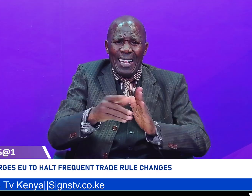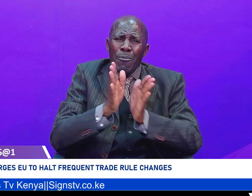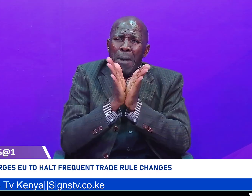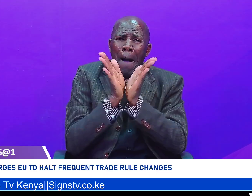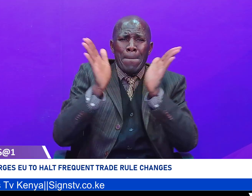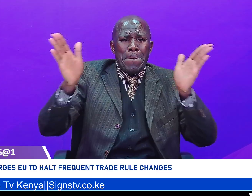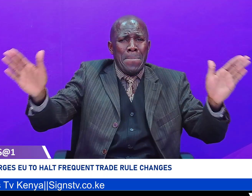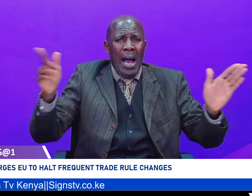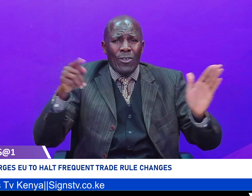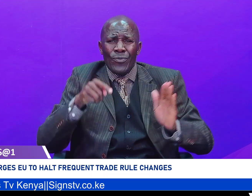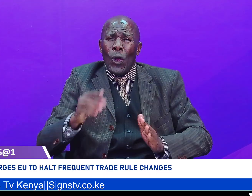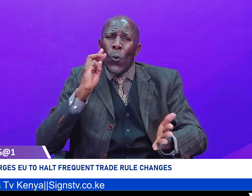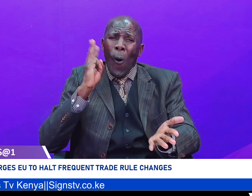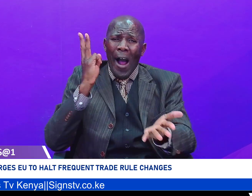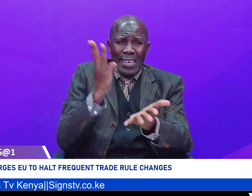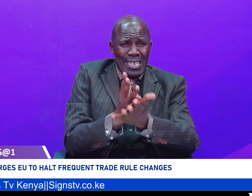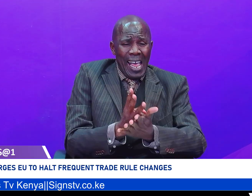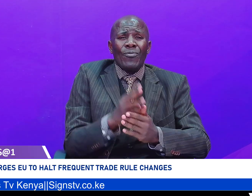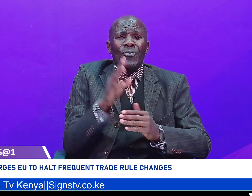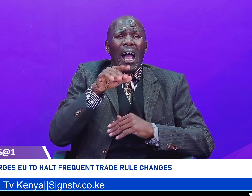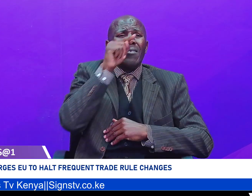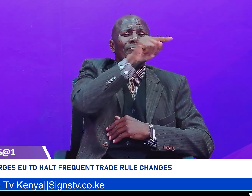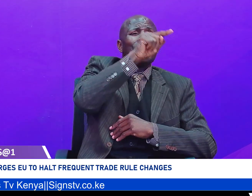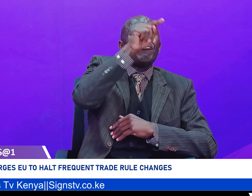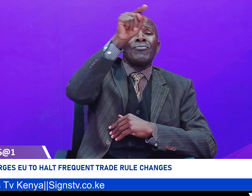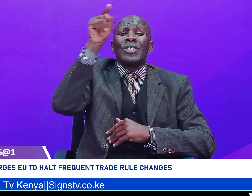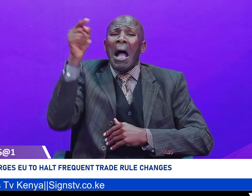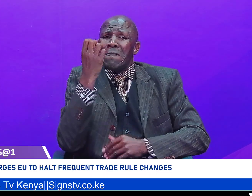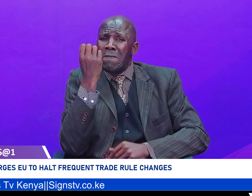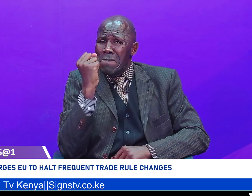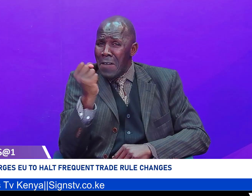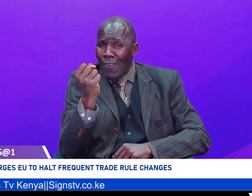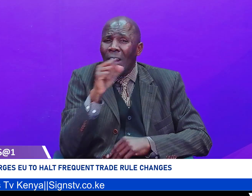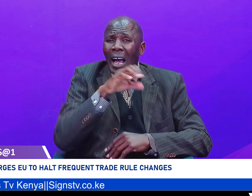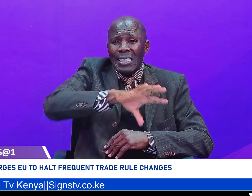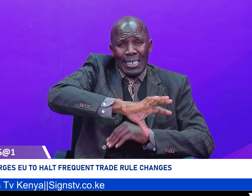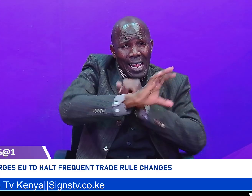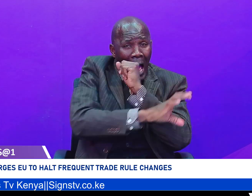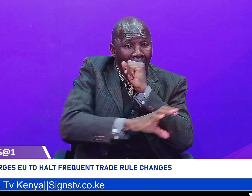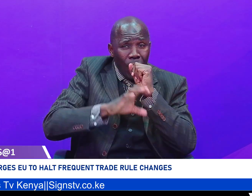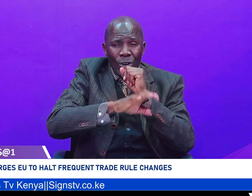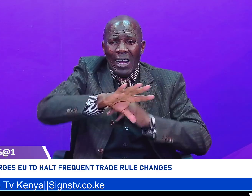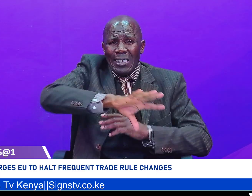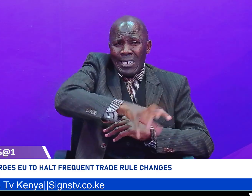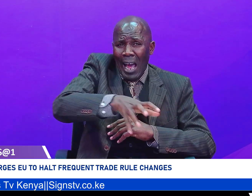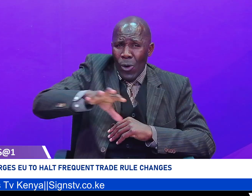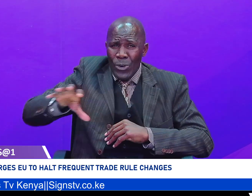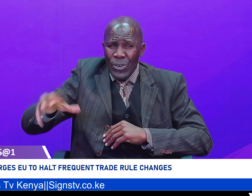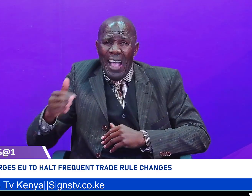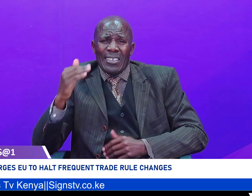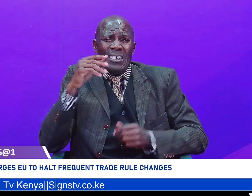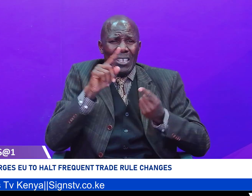public engagement witnessed across 5 of the county's constituencies: